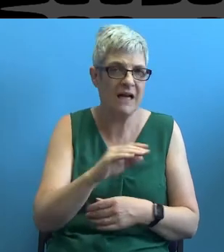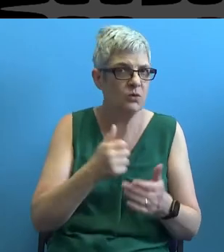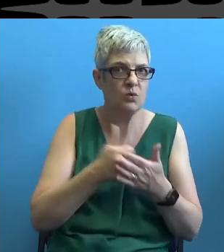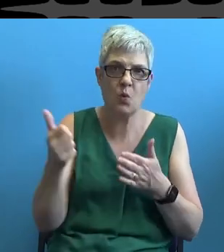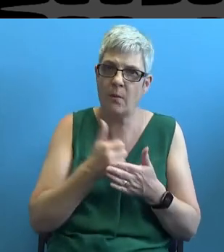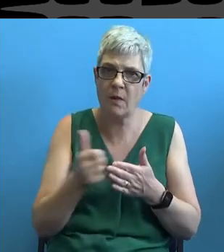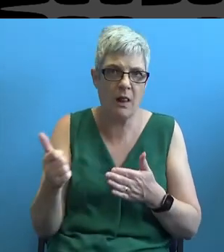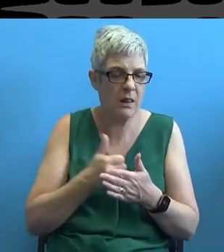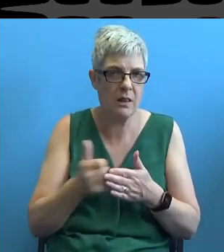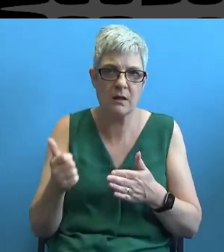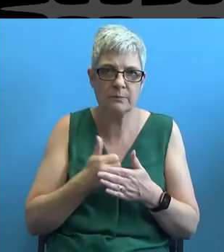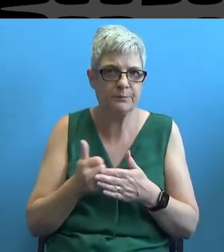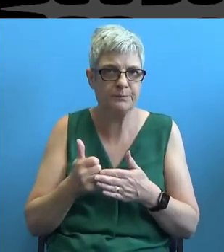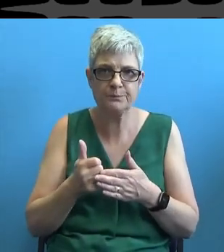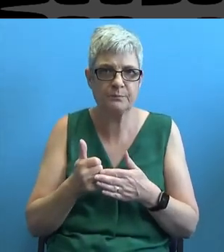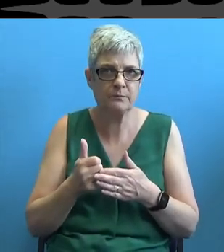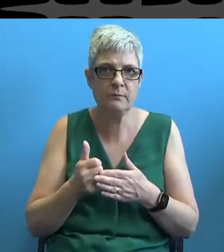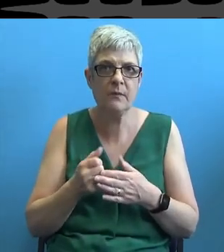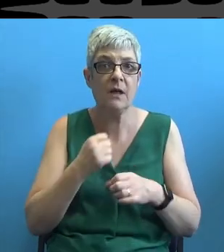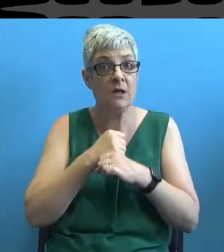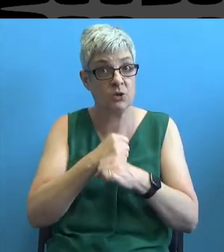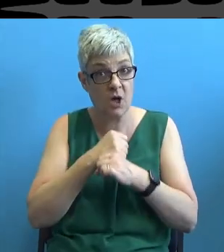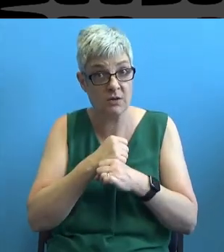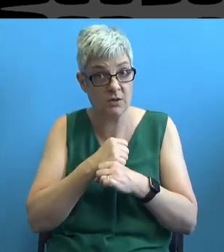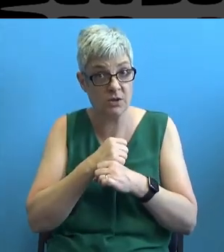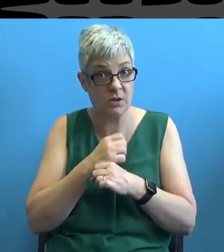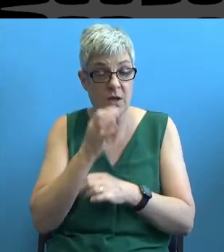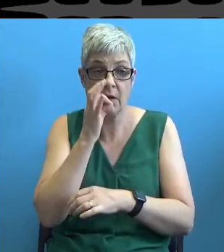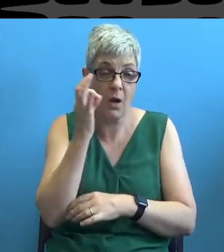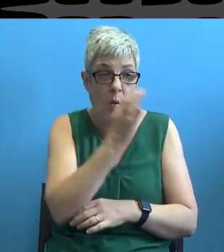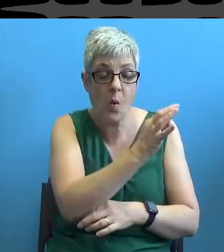normal. The church is called